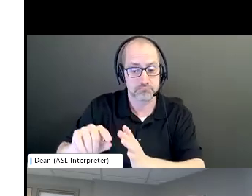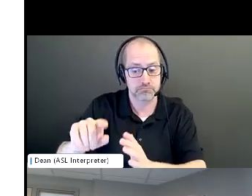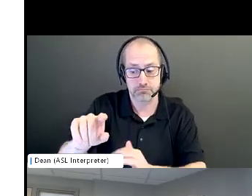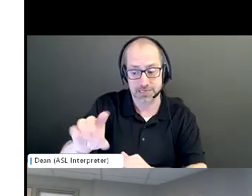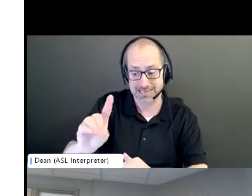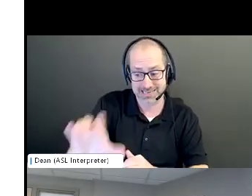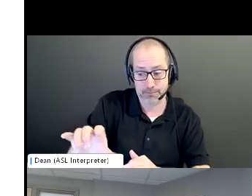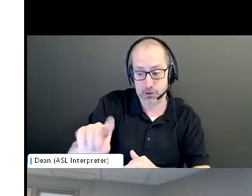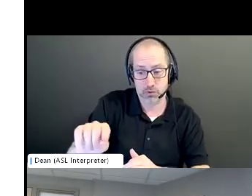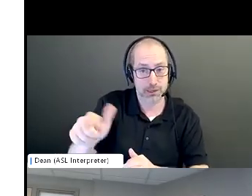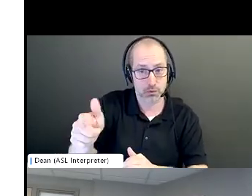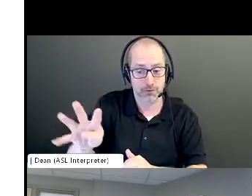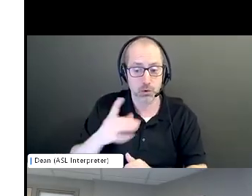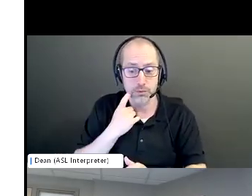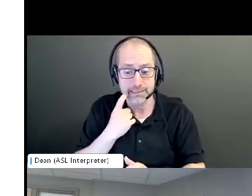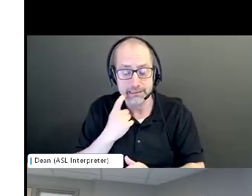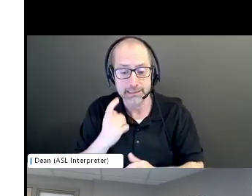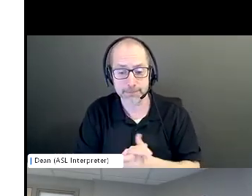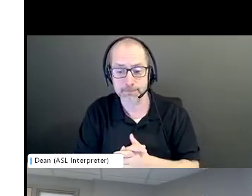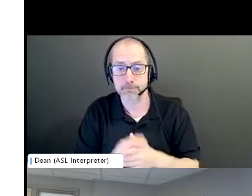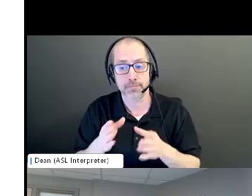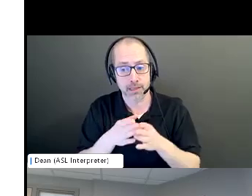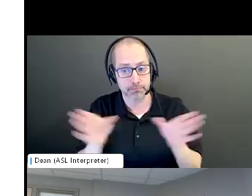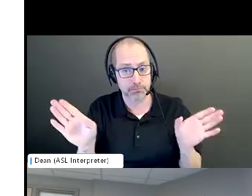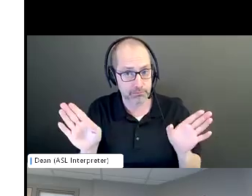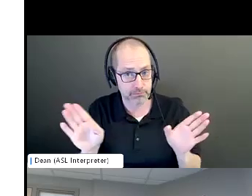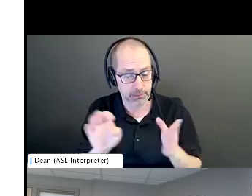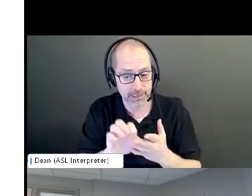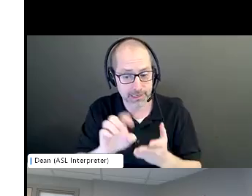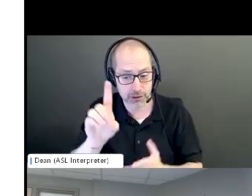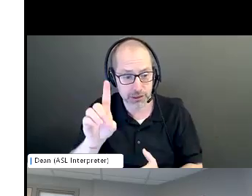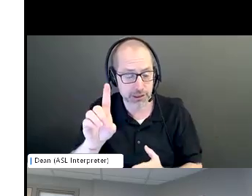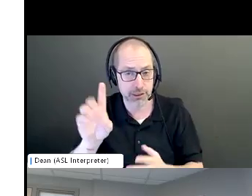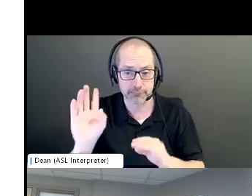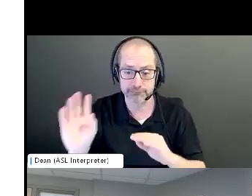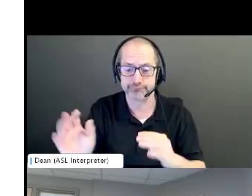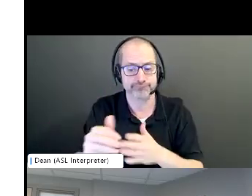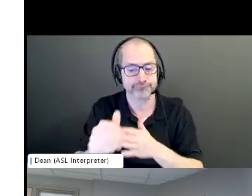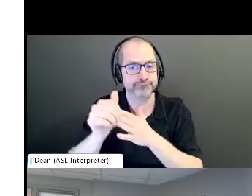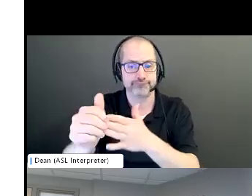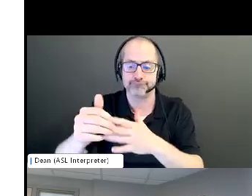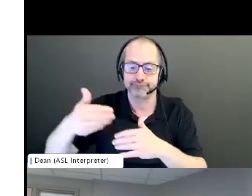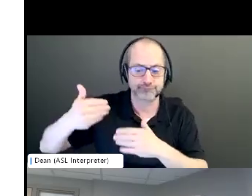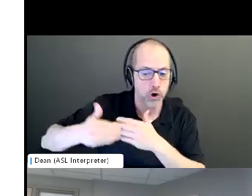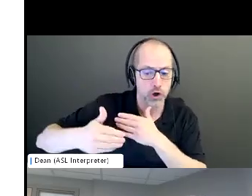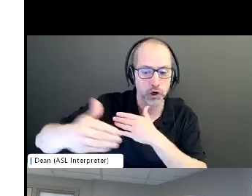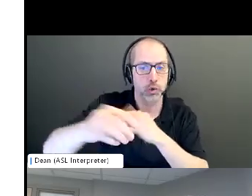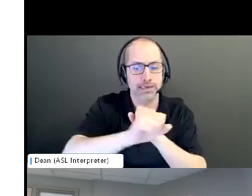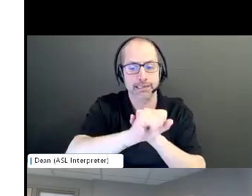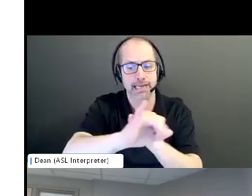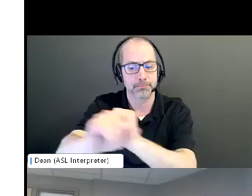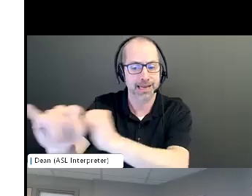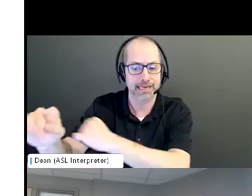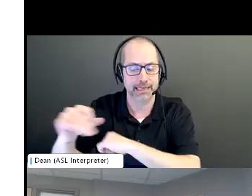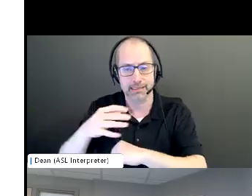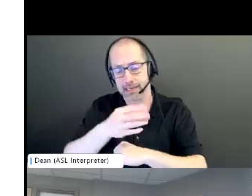2024. Public education. We lead ongoing awareness campaigns and educational sessions